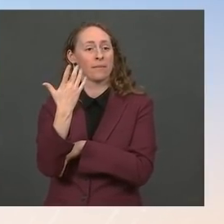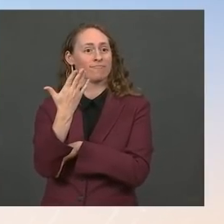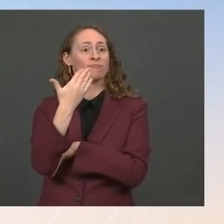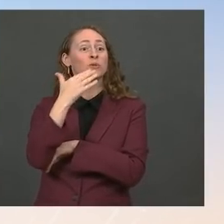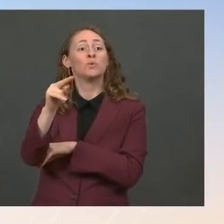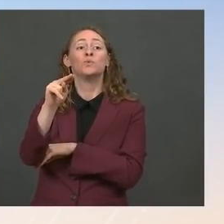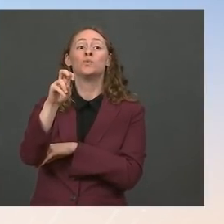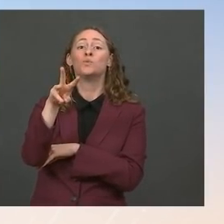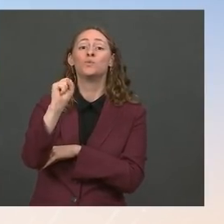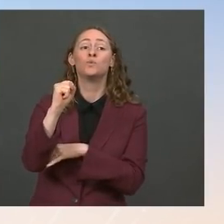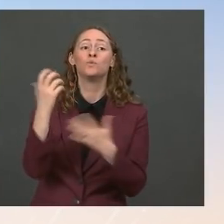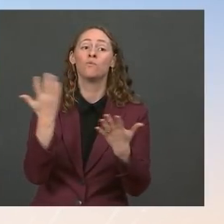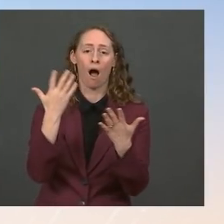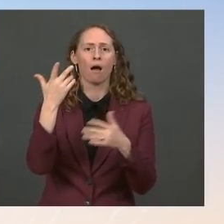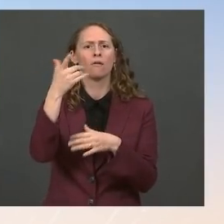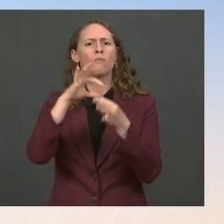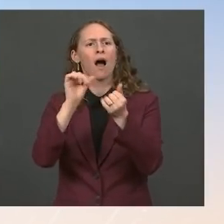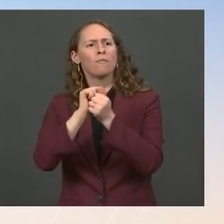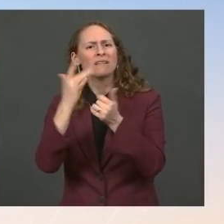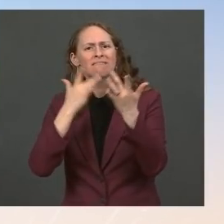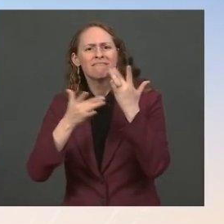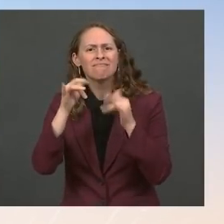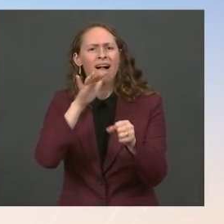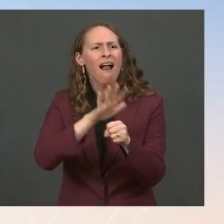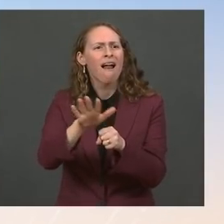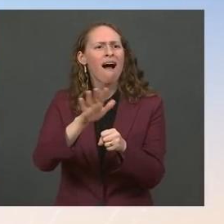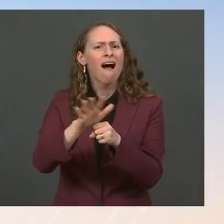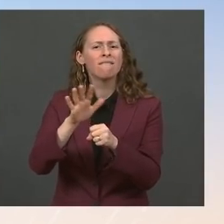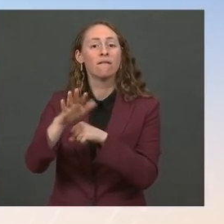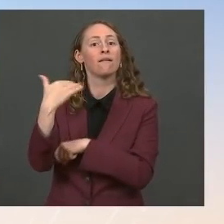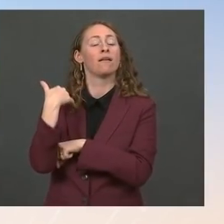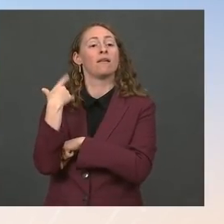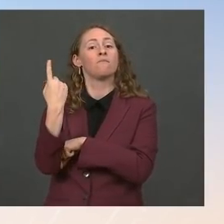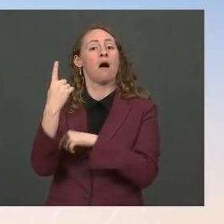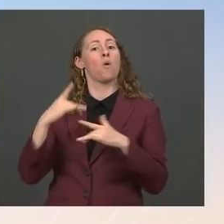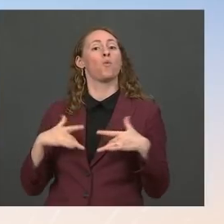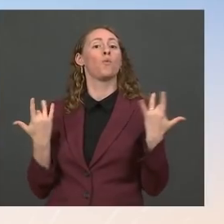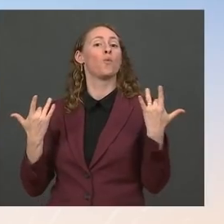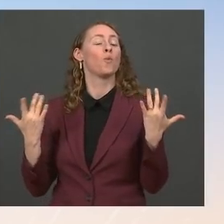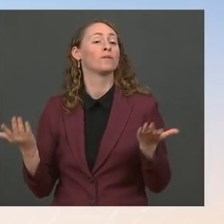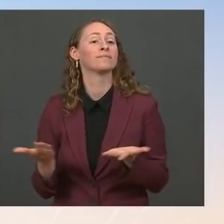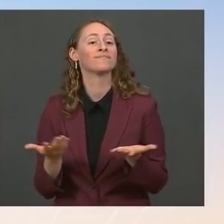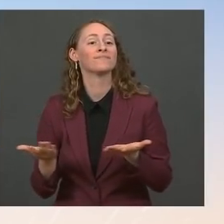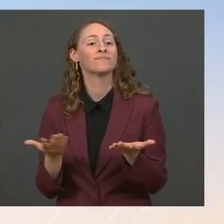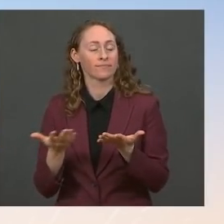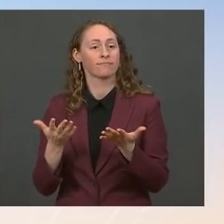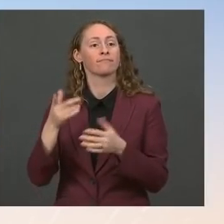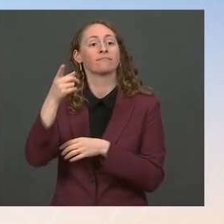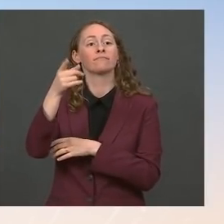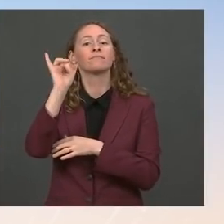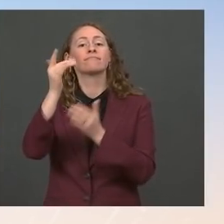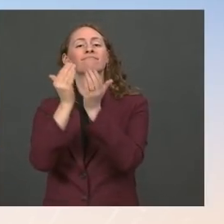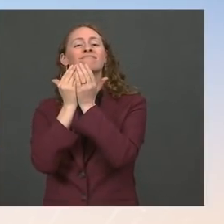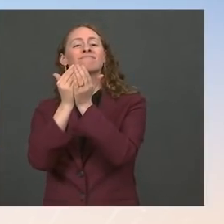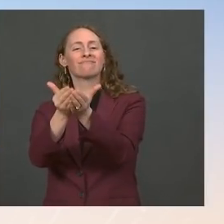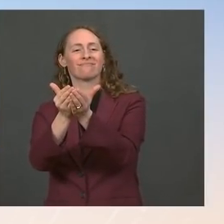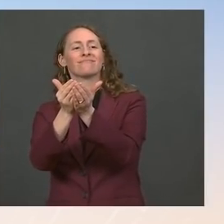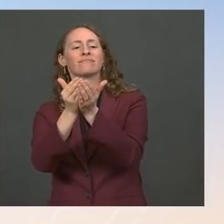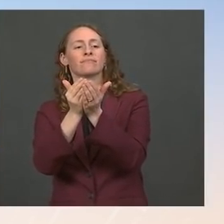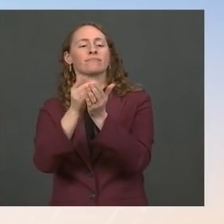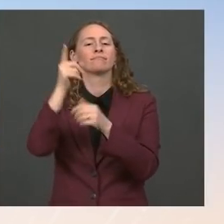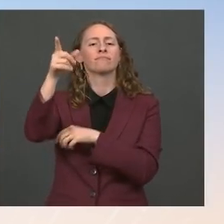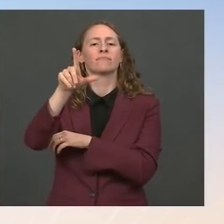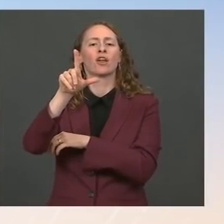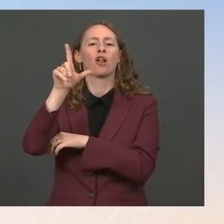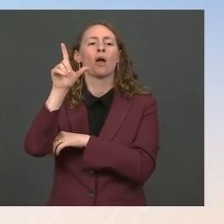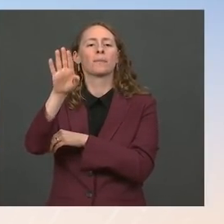Union Pacific Railroad just announced its facility serving the ports of Los Angeles and Long Beach will now operate 24/7 to help move